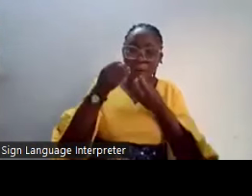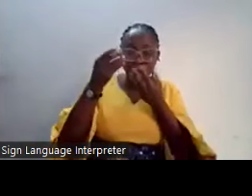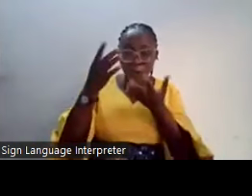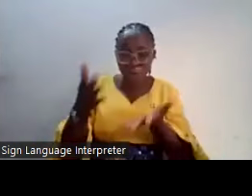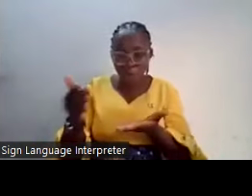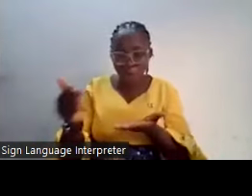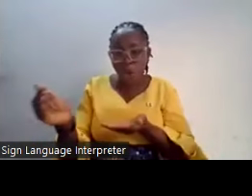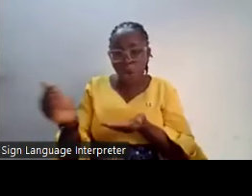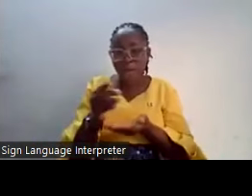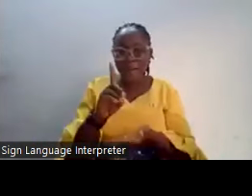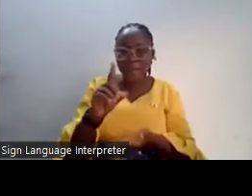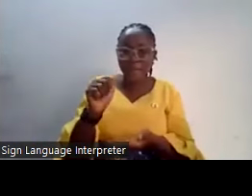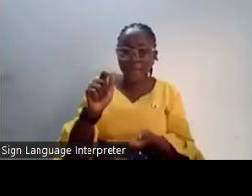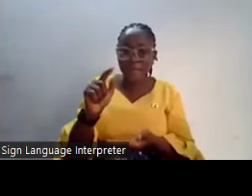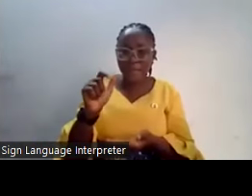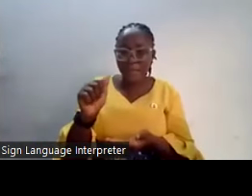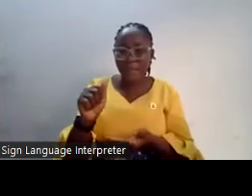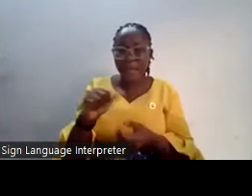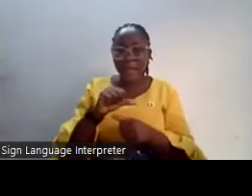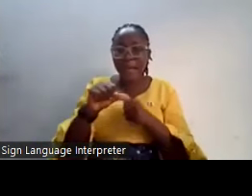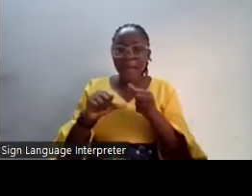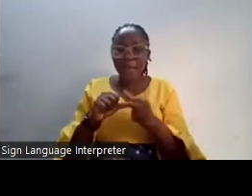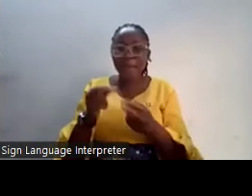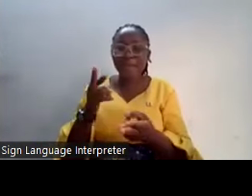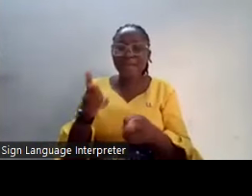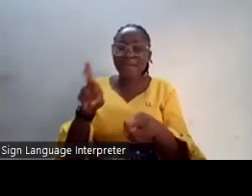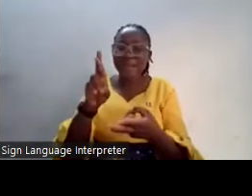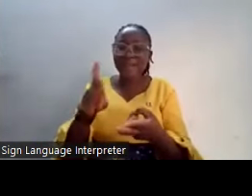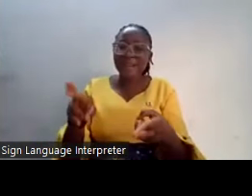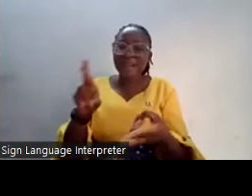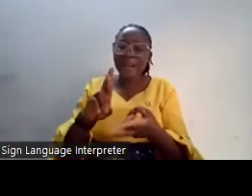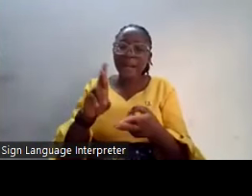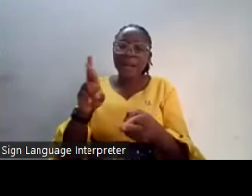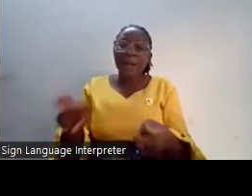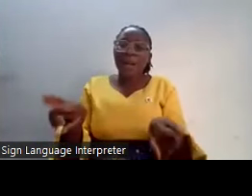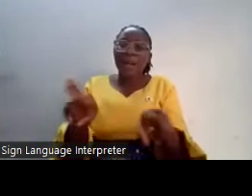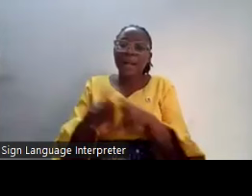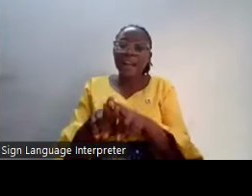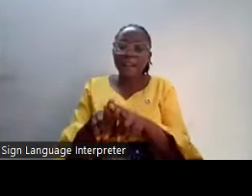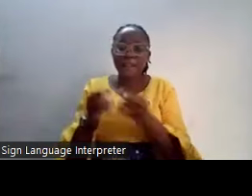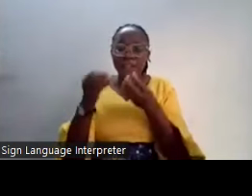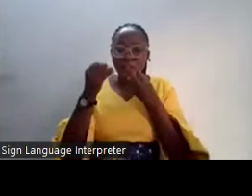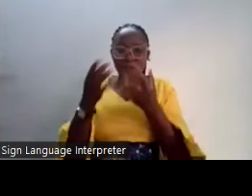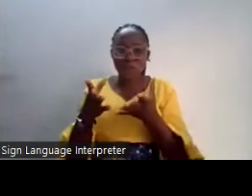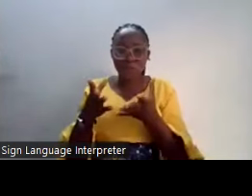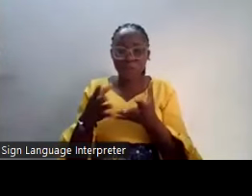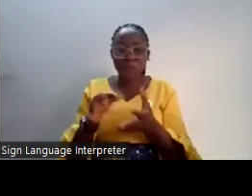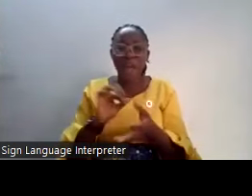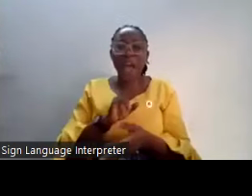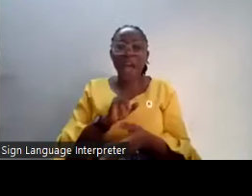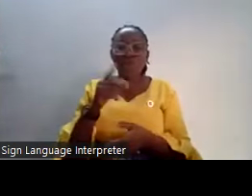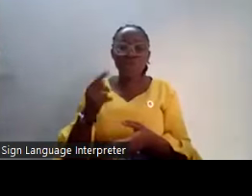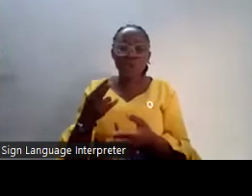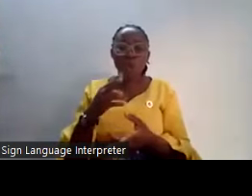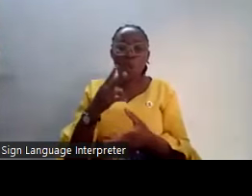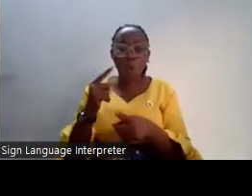data about relevant information. And I underline the use of the word relevant here. It